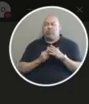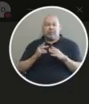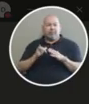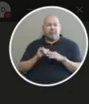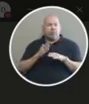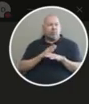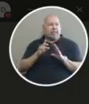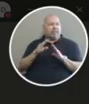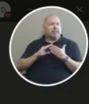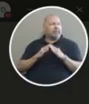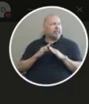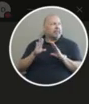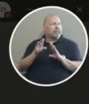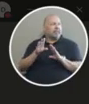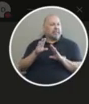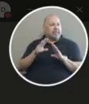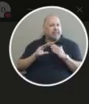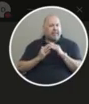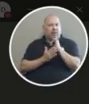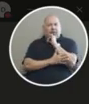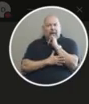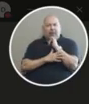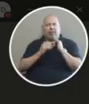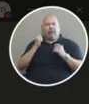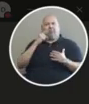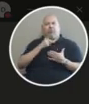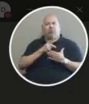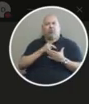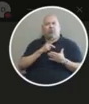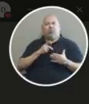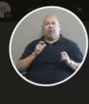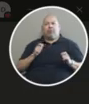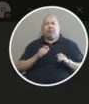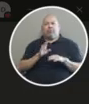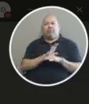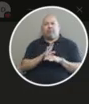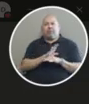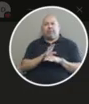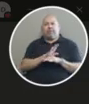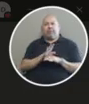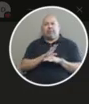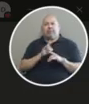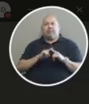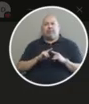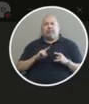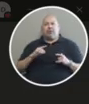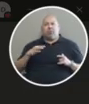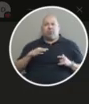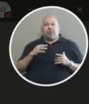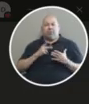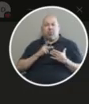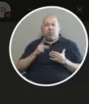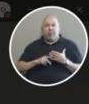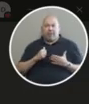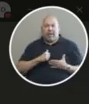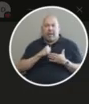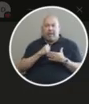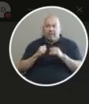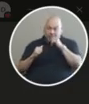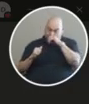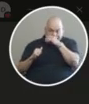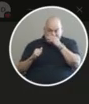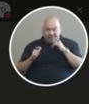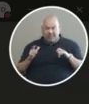partnership between the city and county. The county just approved the Small Business Emergency Relief Program. This is to assist